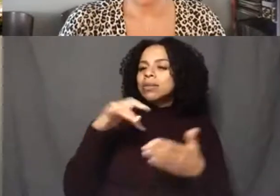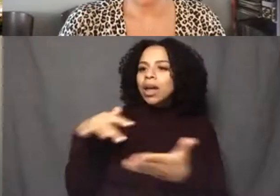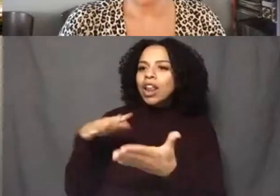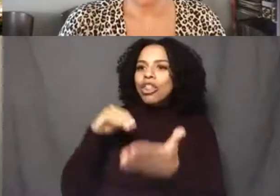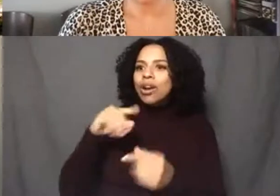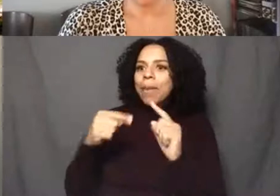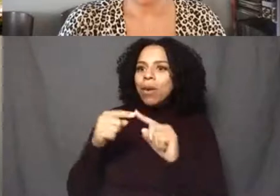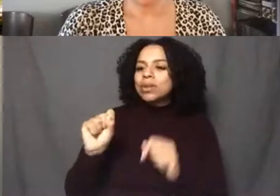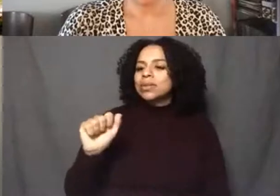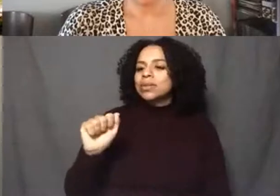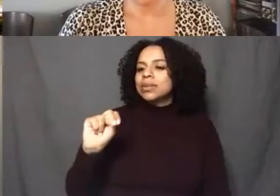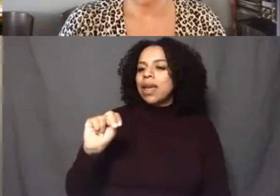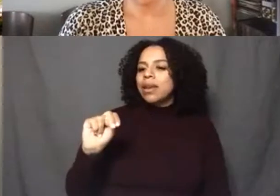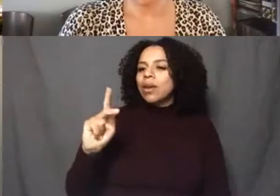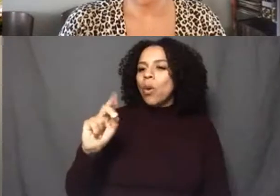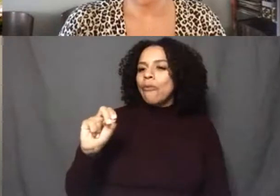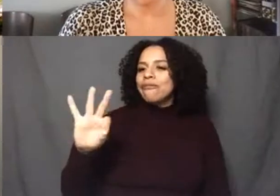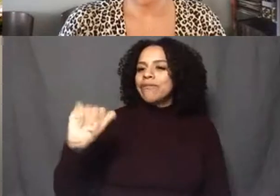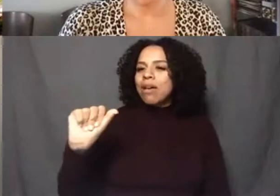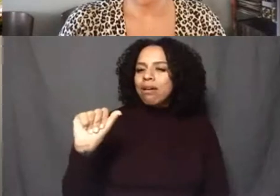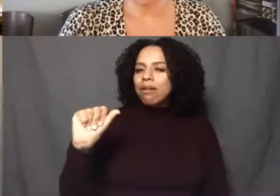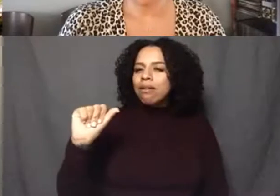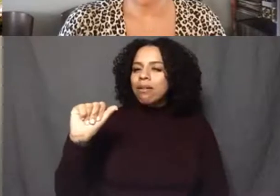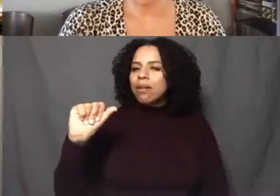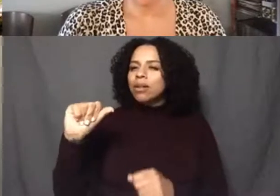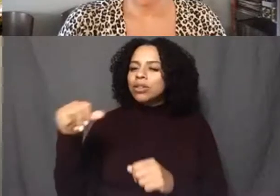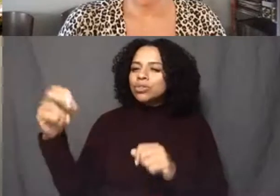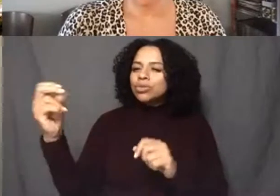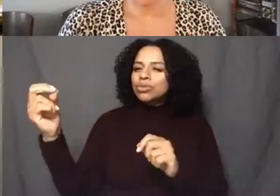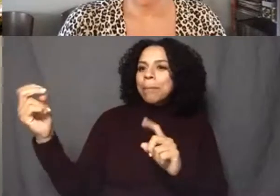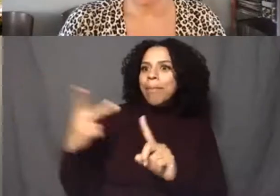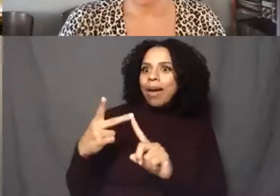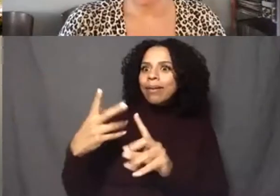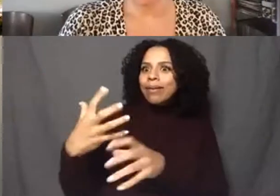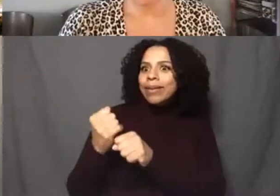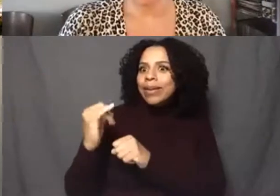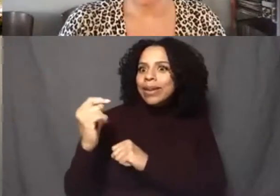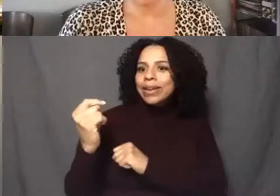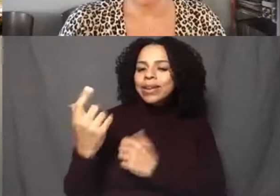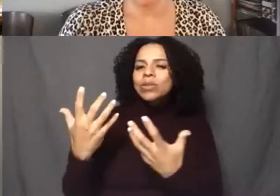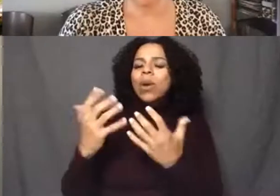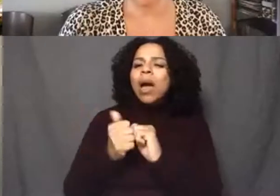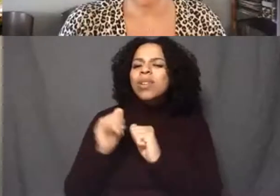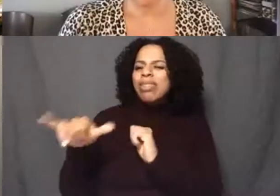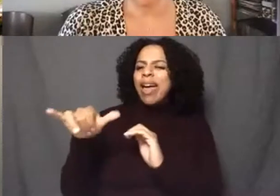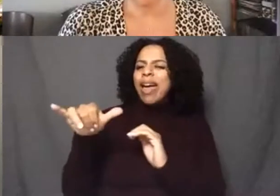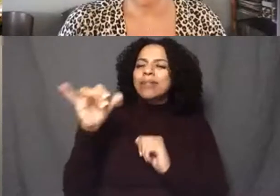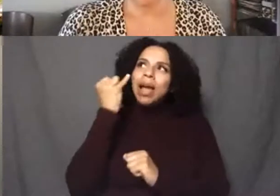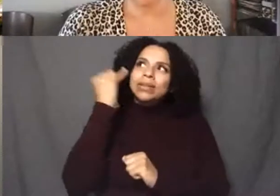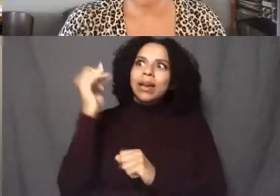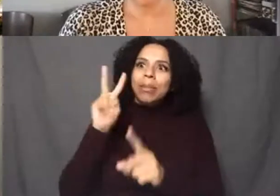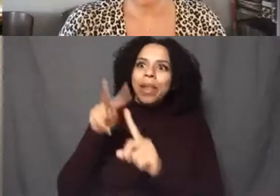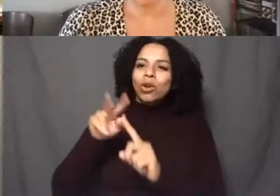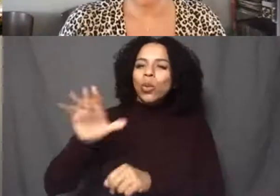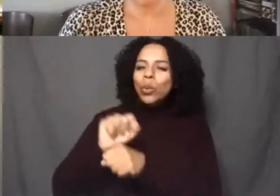to return and get it. So how has that principle applied to your work on the 1619 project and